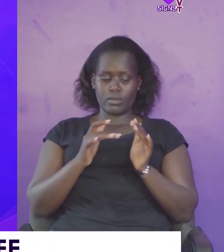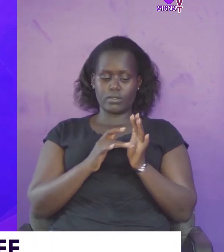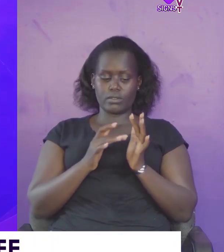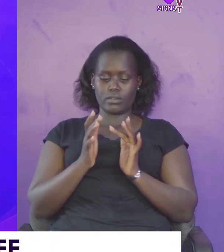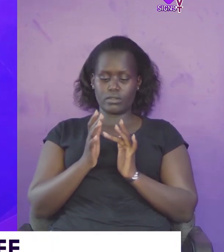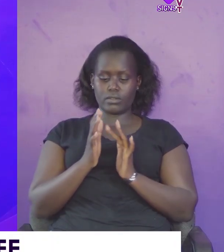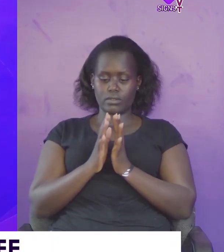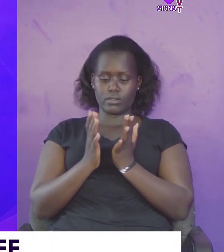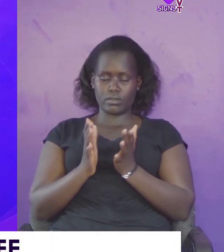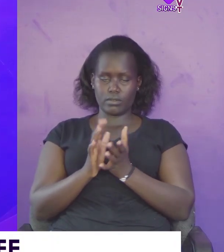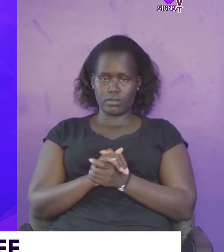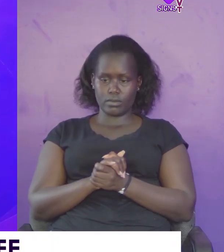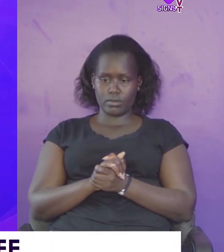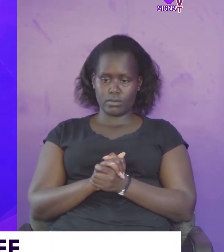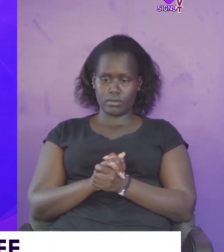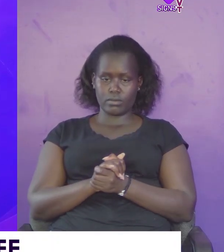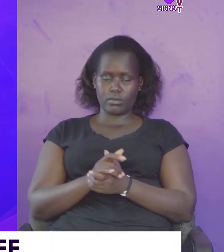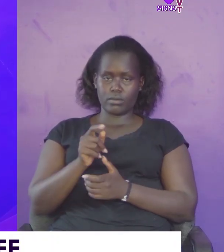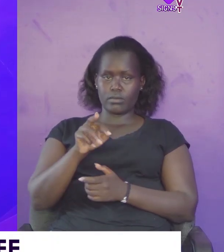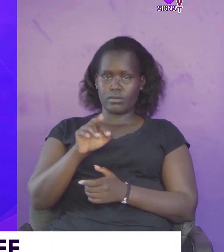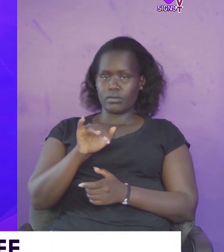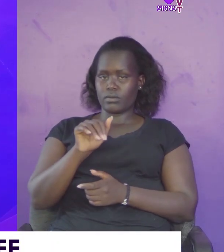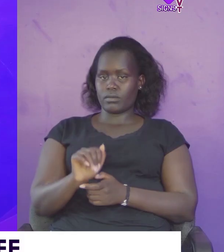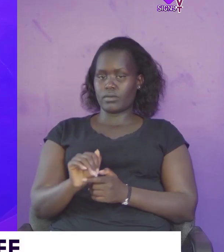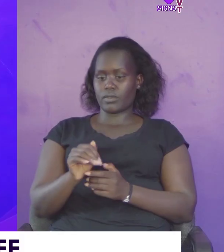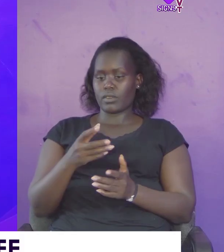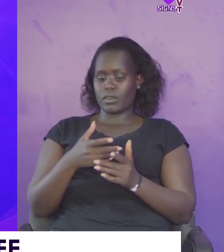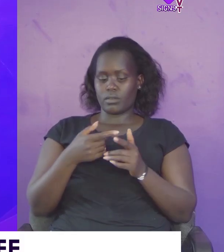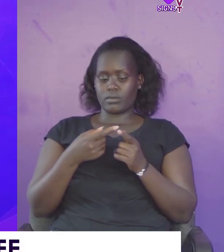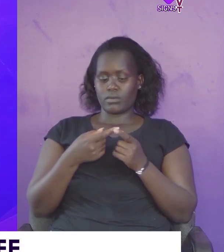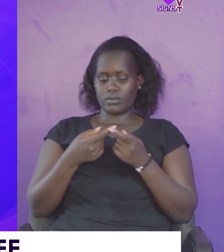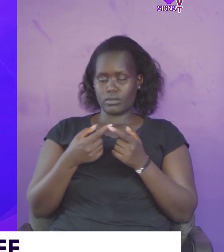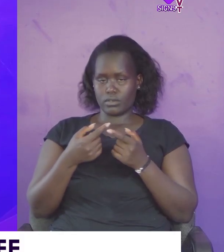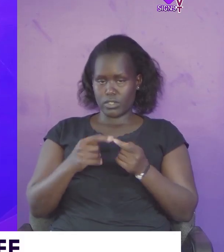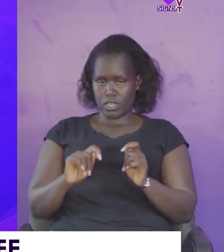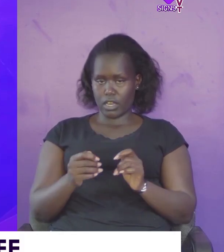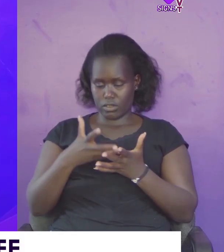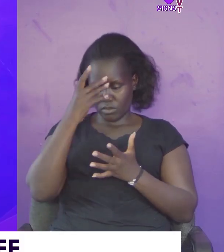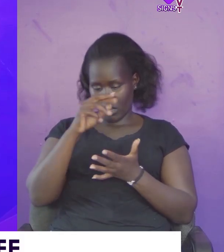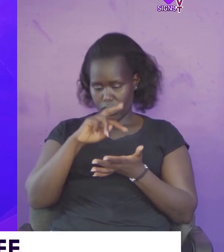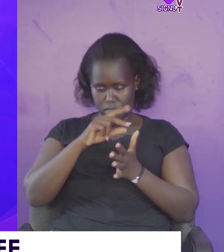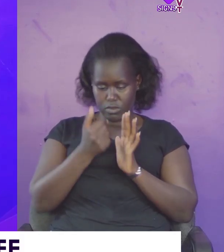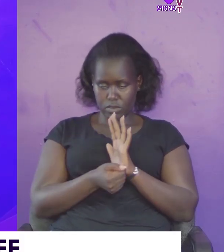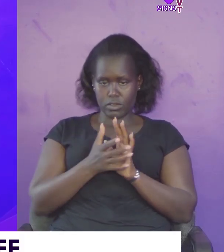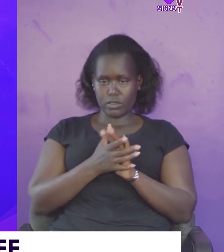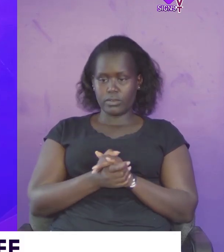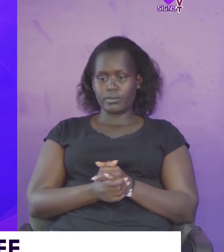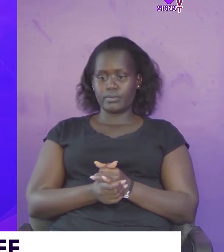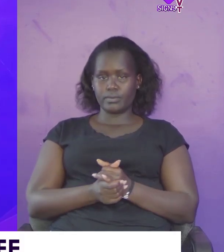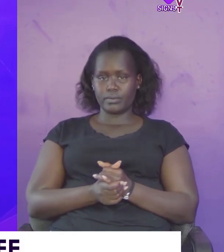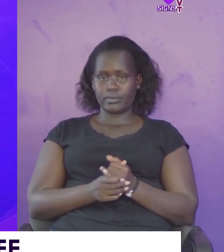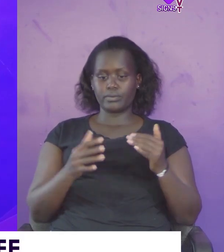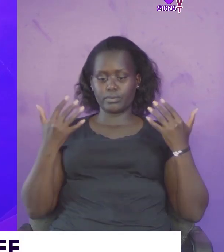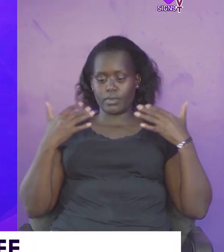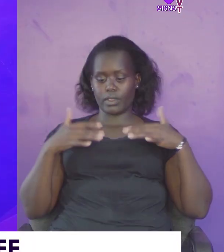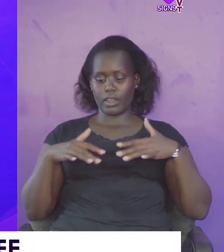someone telling me not to preempt bigotry. I'm still trying to learn what that means. Anyway, wow,